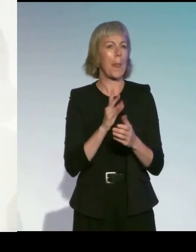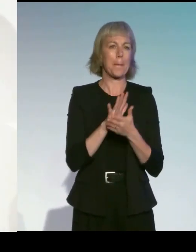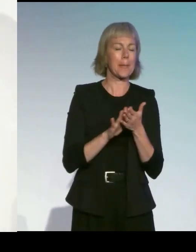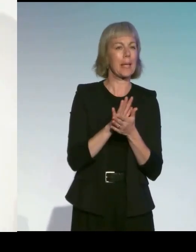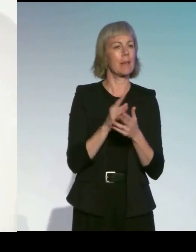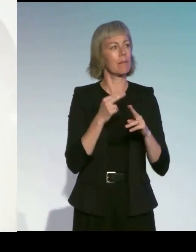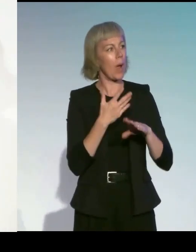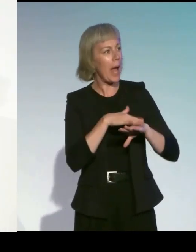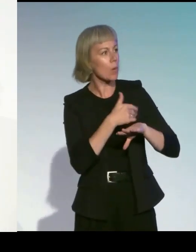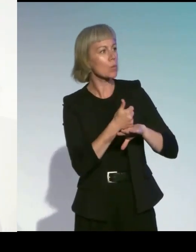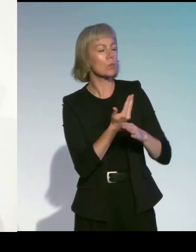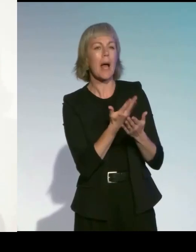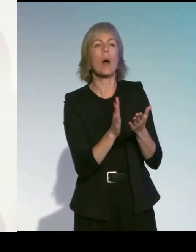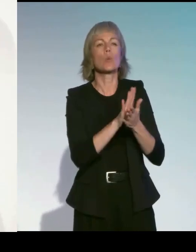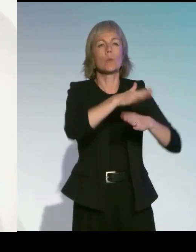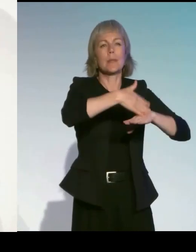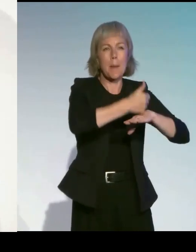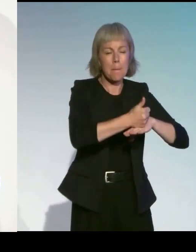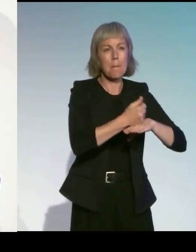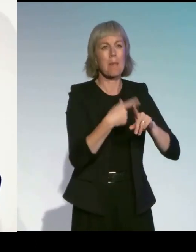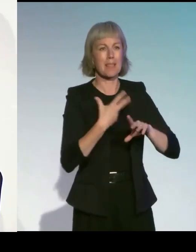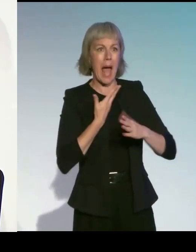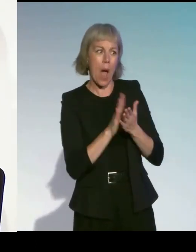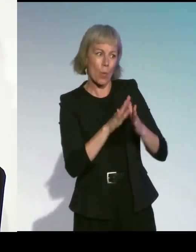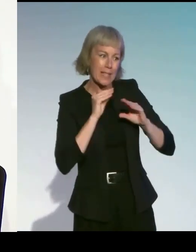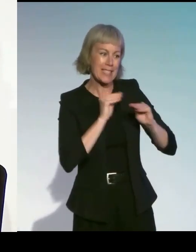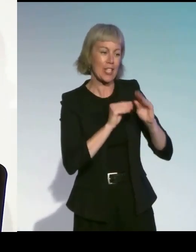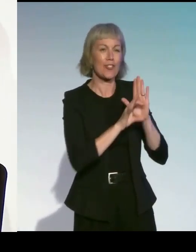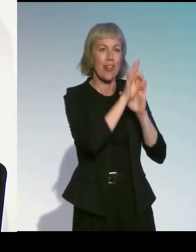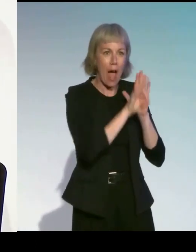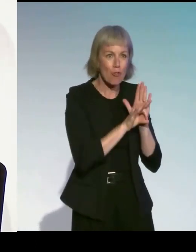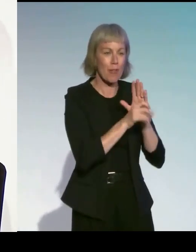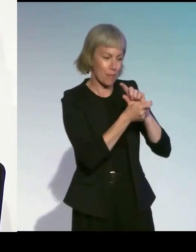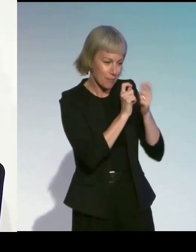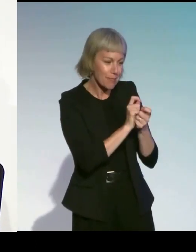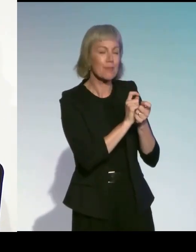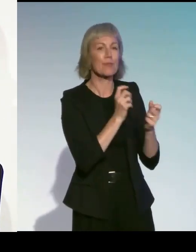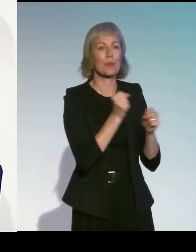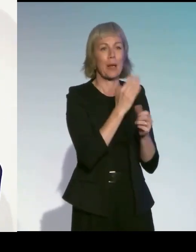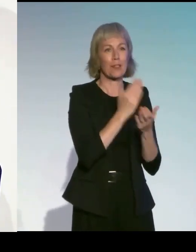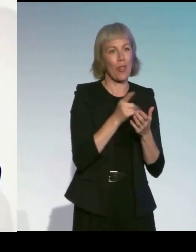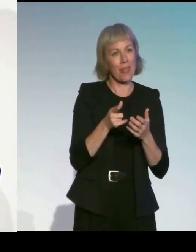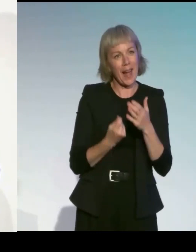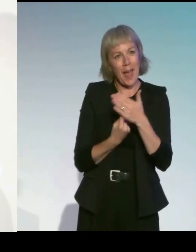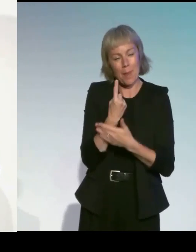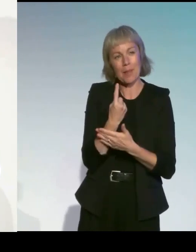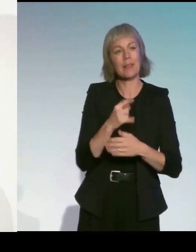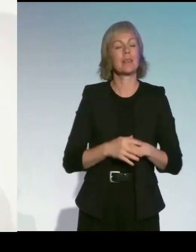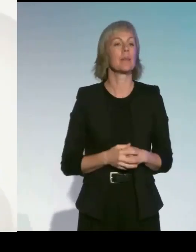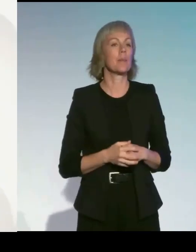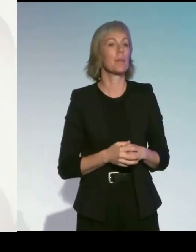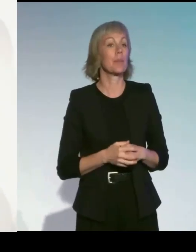in operation, and then how algorithms are trained appropriately to do that effectively. And then when